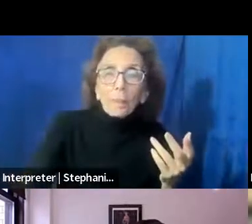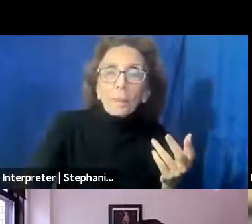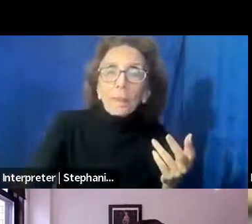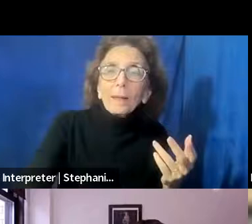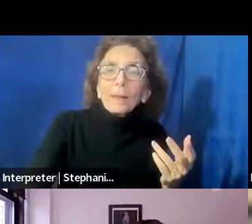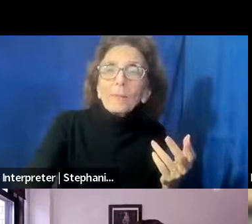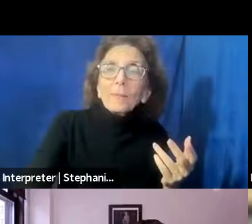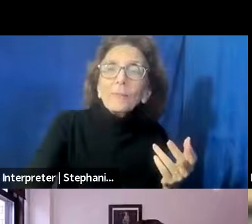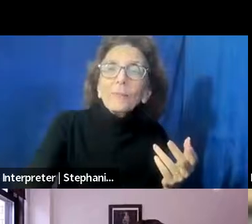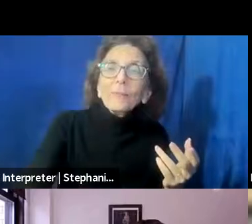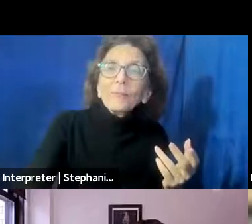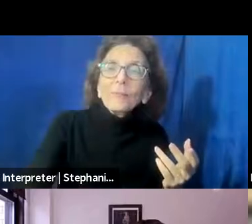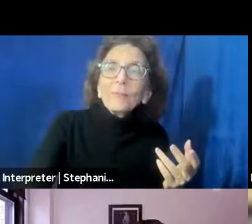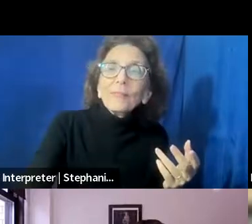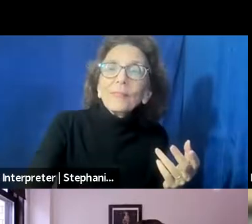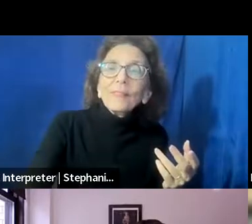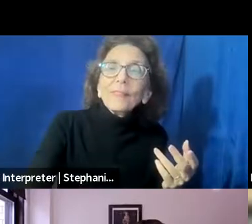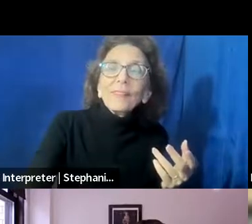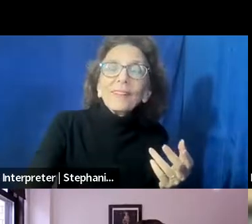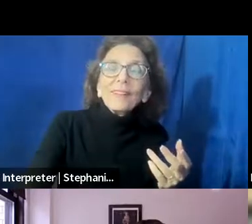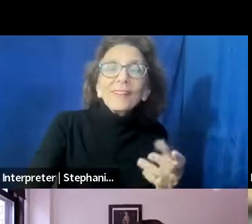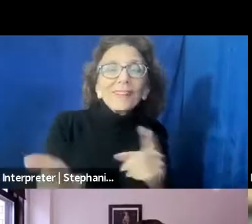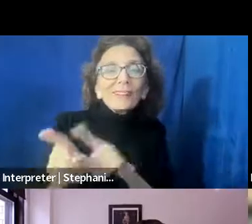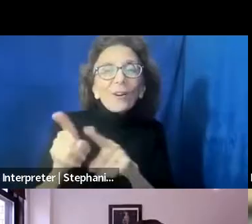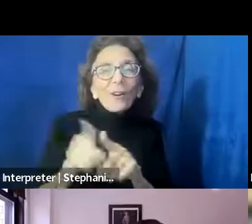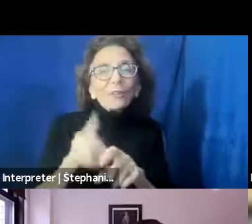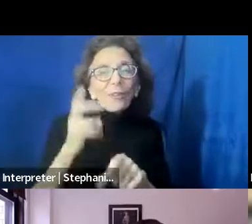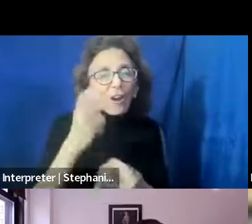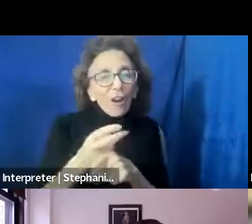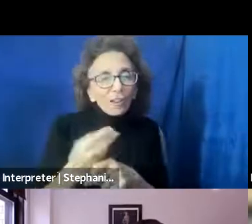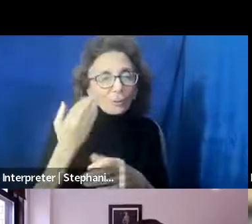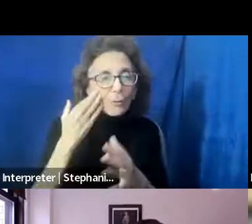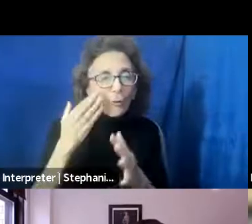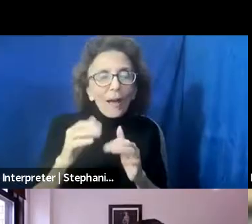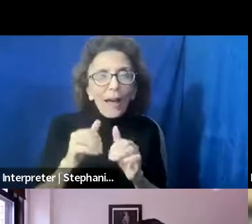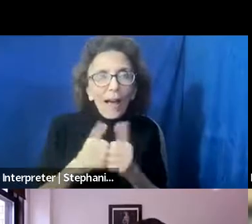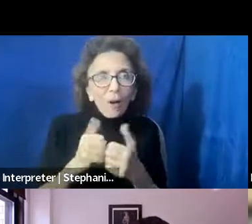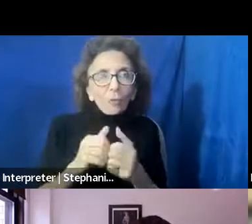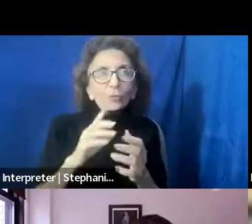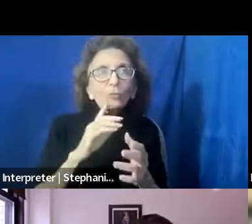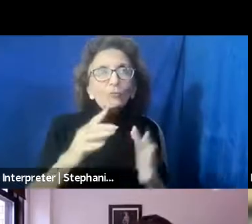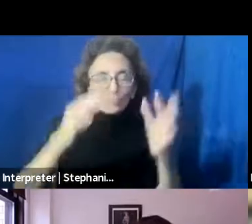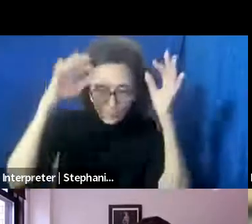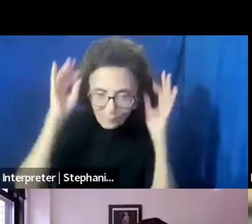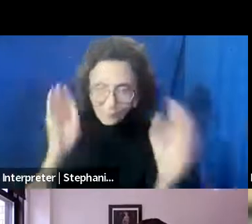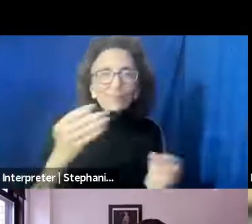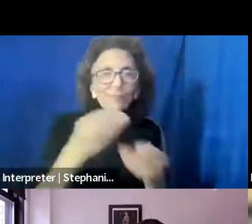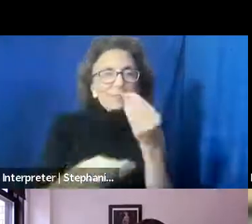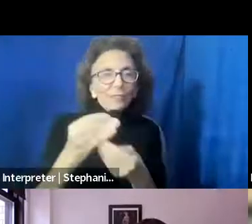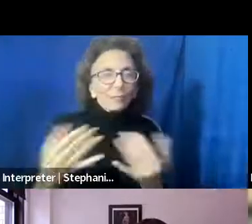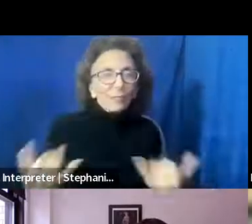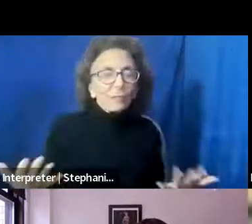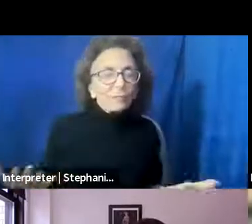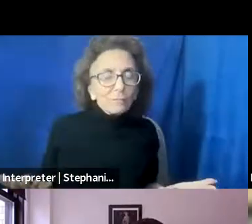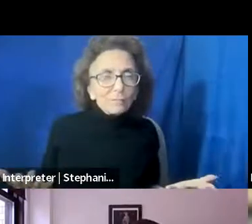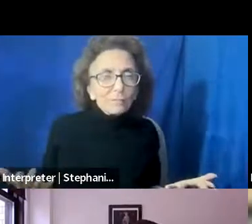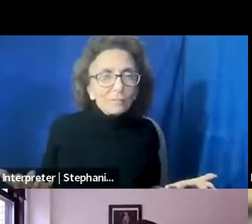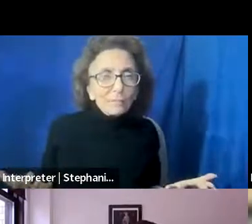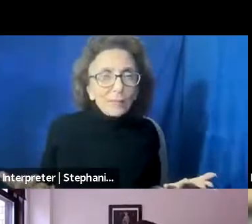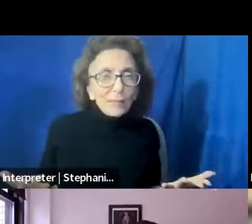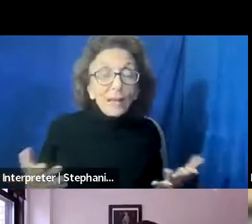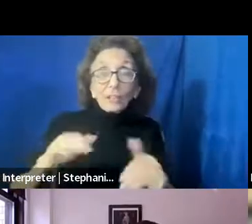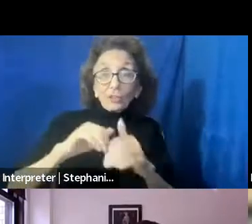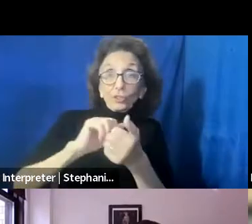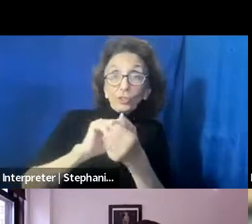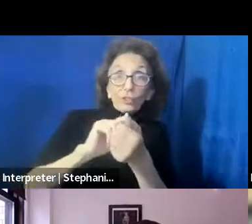hard to know on the income side too about how to budget right now. It's not just how changing how we spend it, but